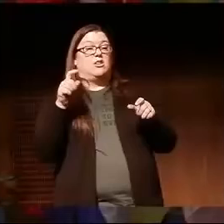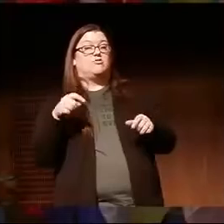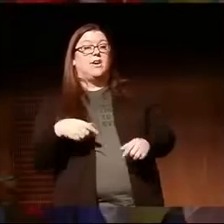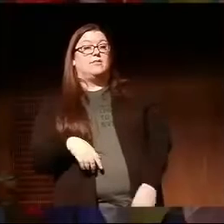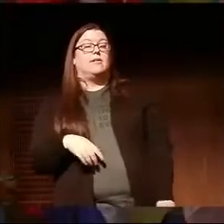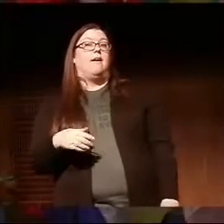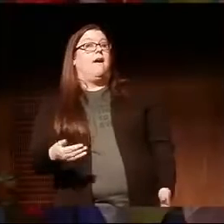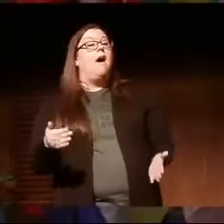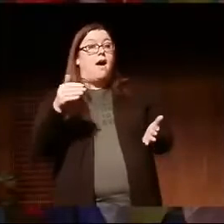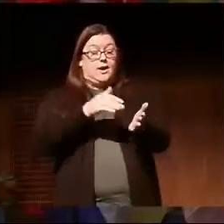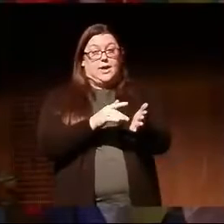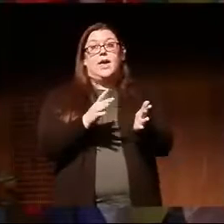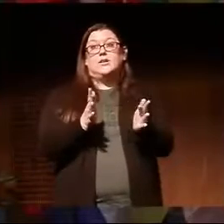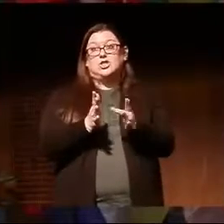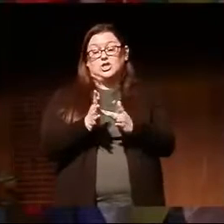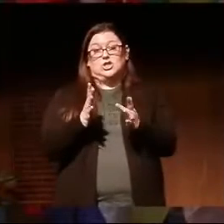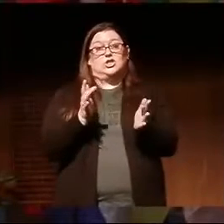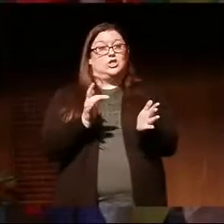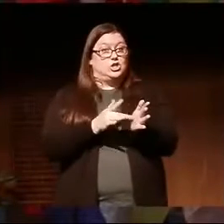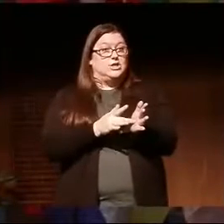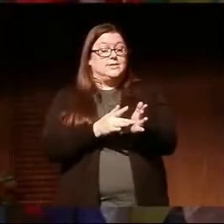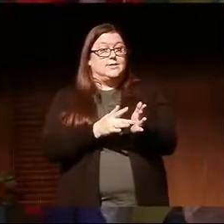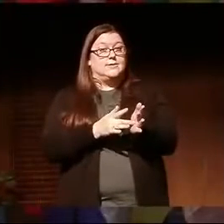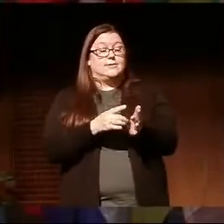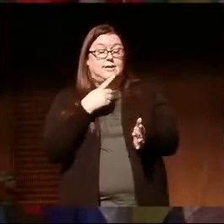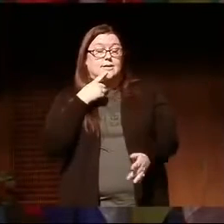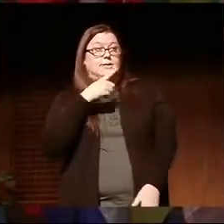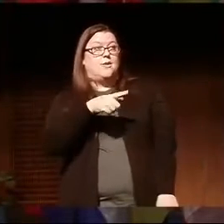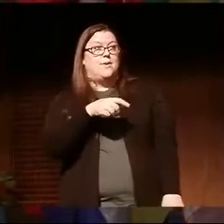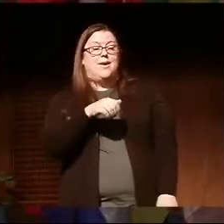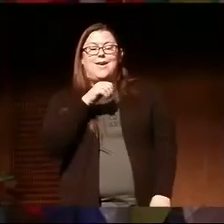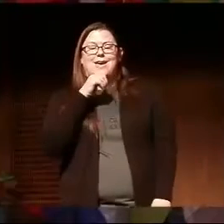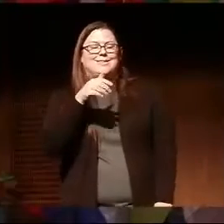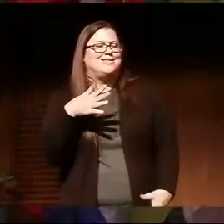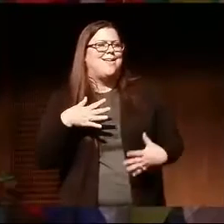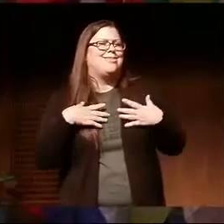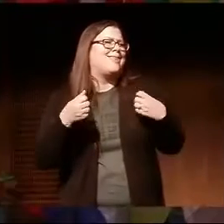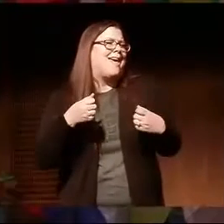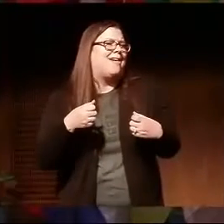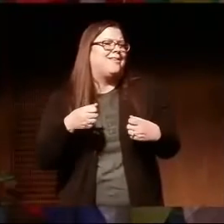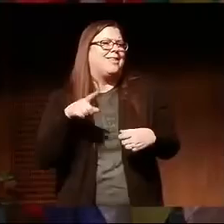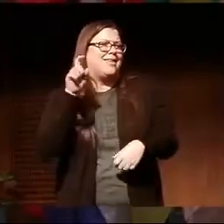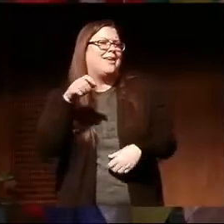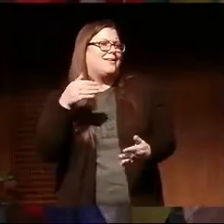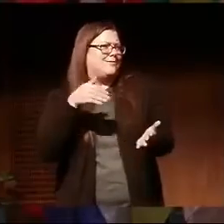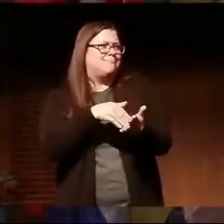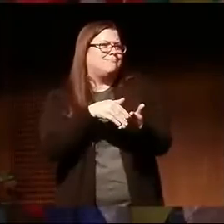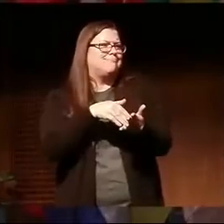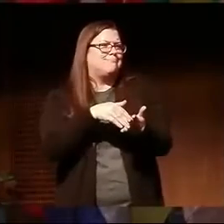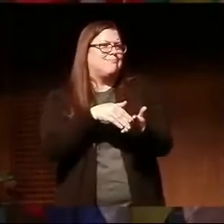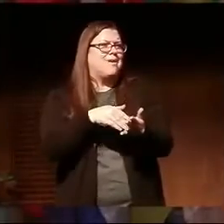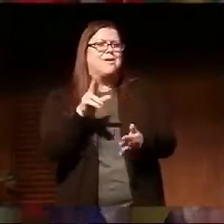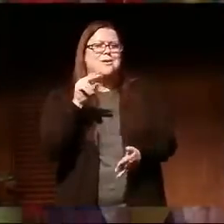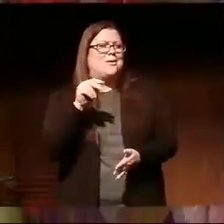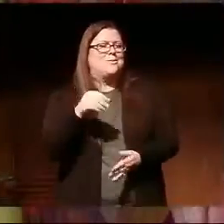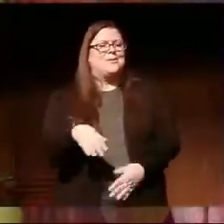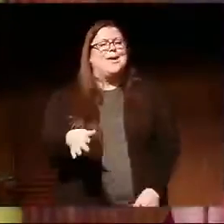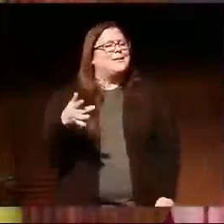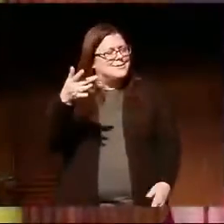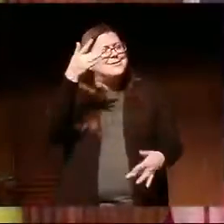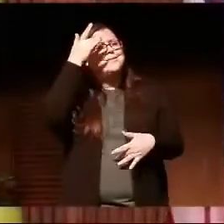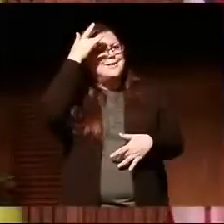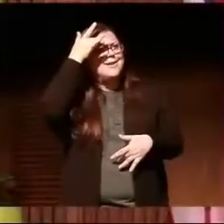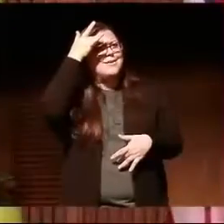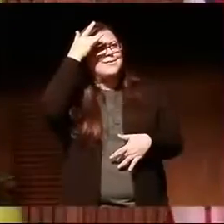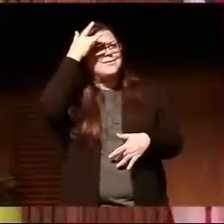says, "Look, it's not the well, the healthy, that need a physician. It's the sick." You guys getting